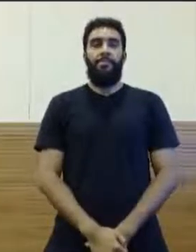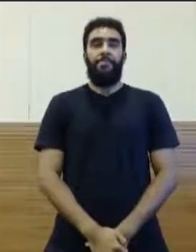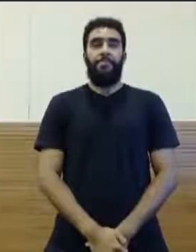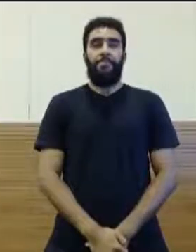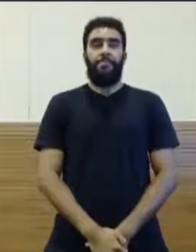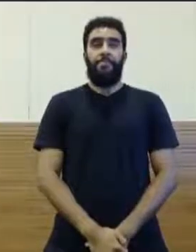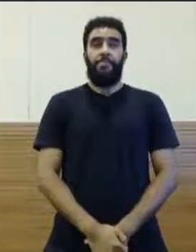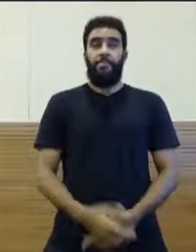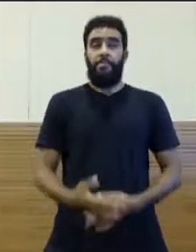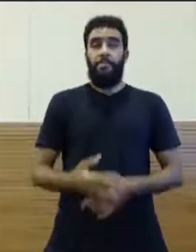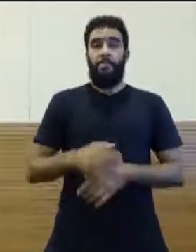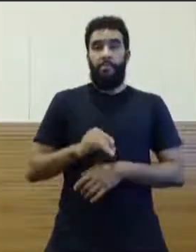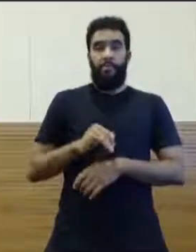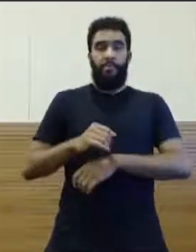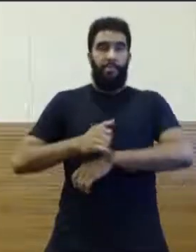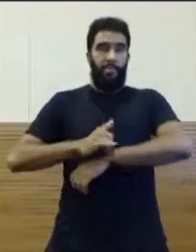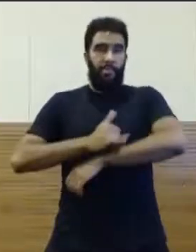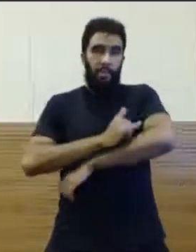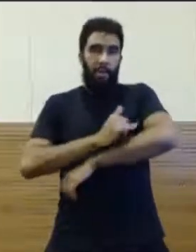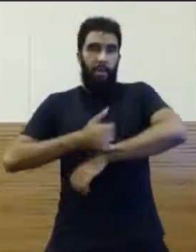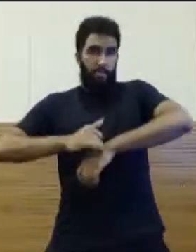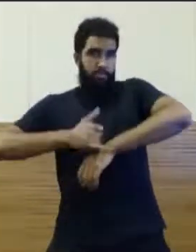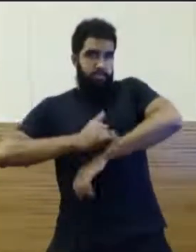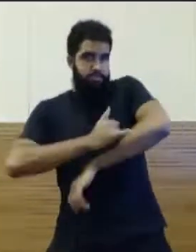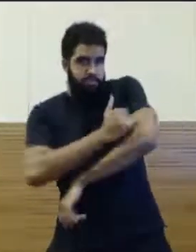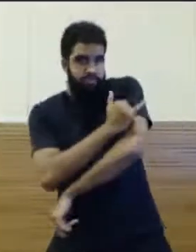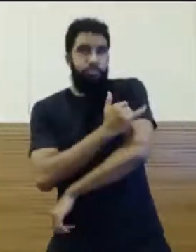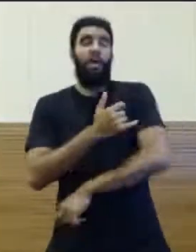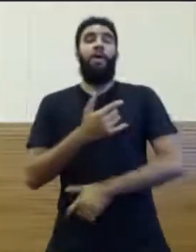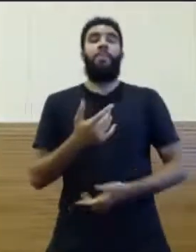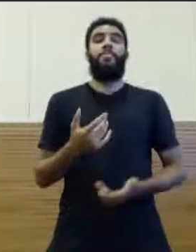And in the case of overweight and obesity,